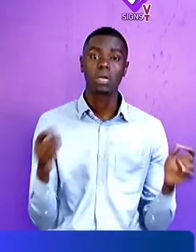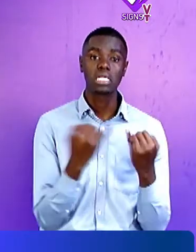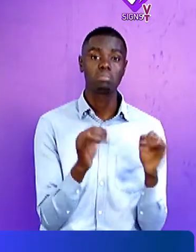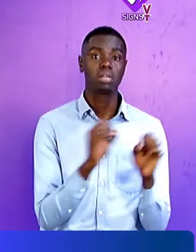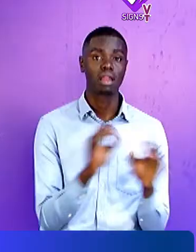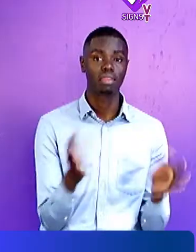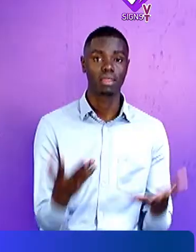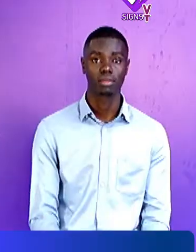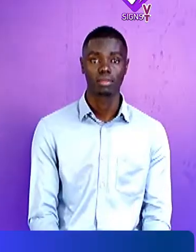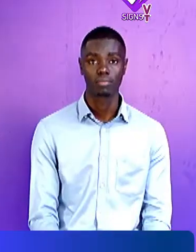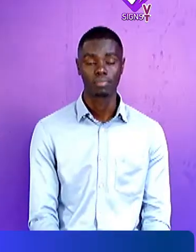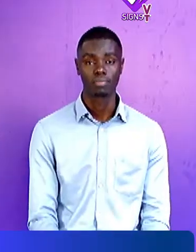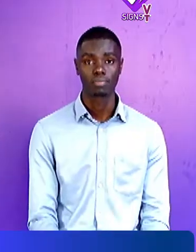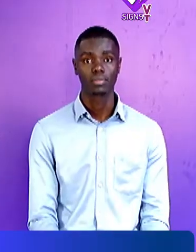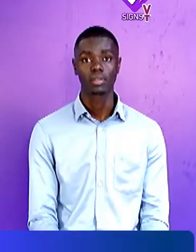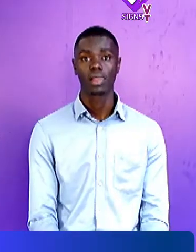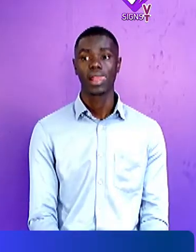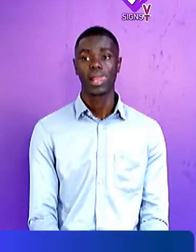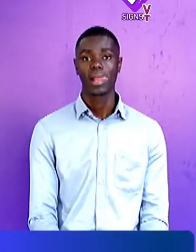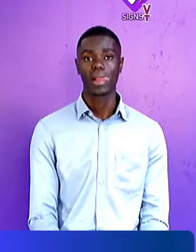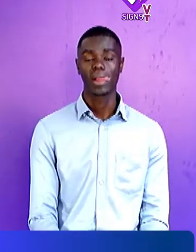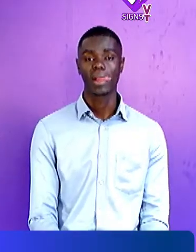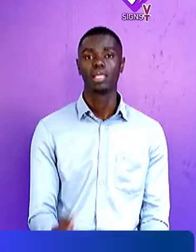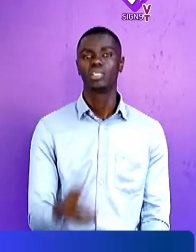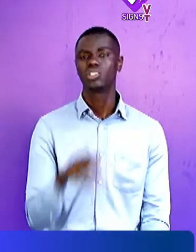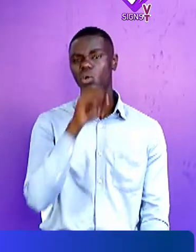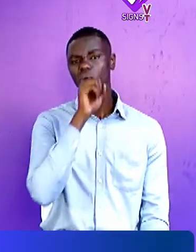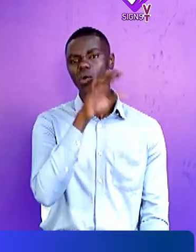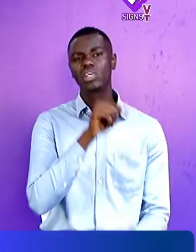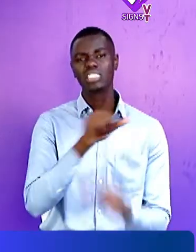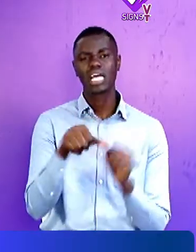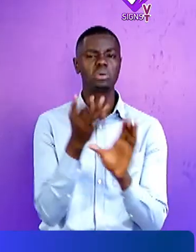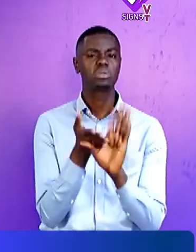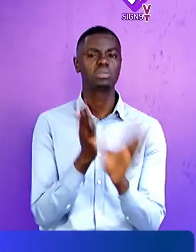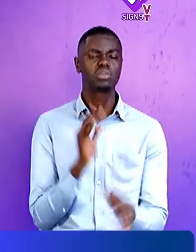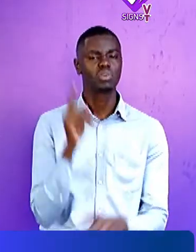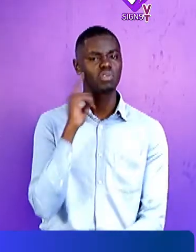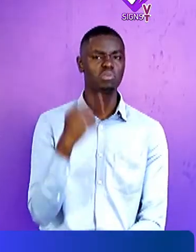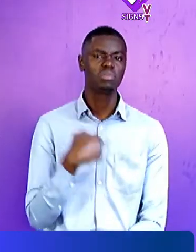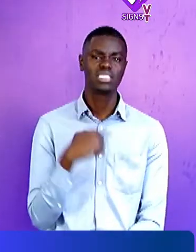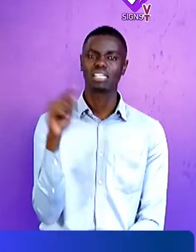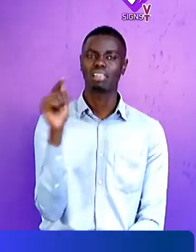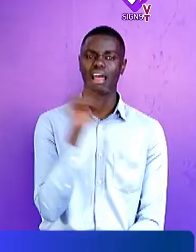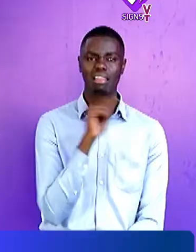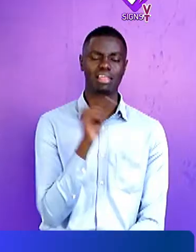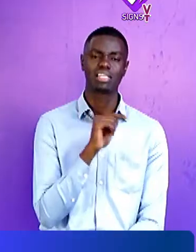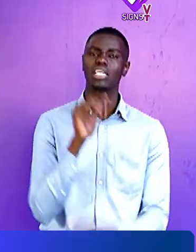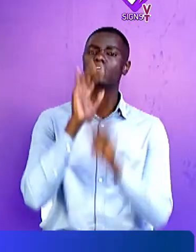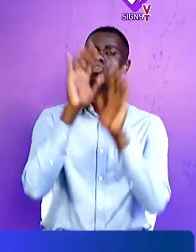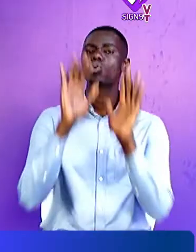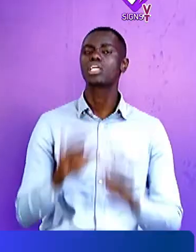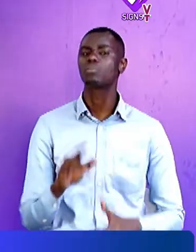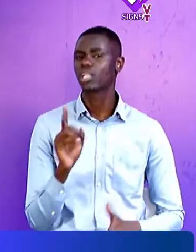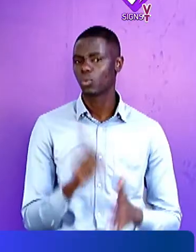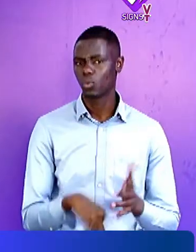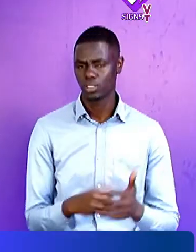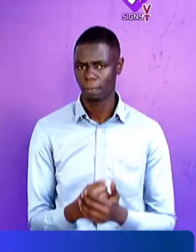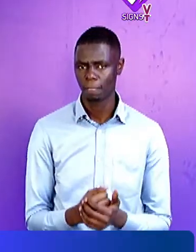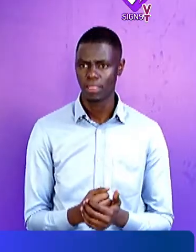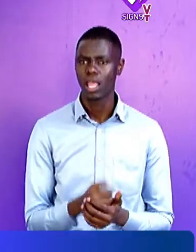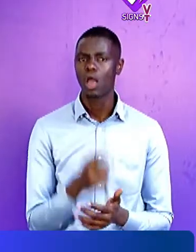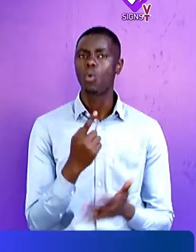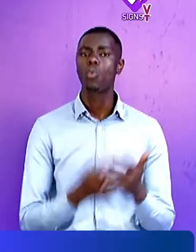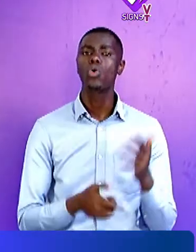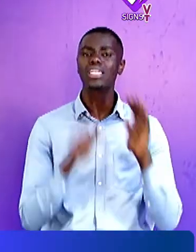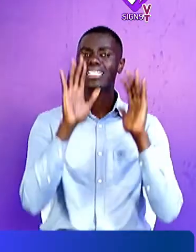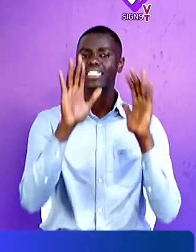it anyway. So they have that right to do. So this noise about withdrawing, for me, I think is a threat. Let me tell you what matters now, Alan. What is important